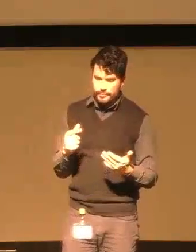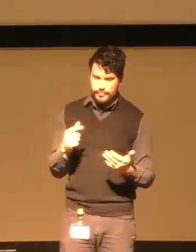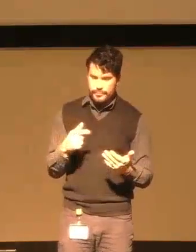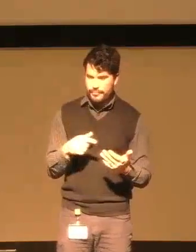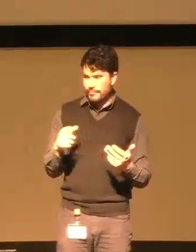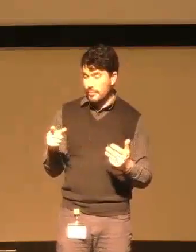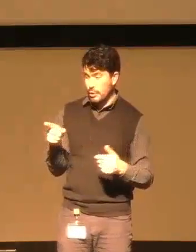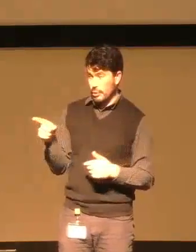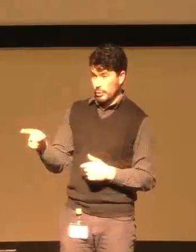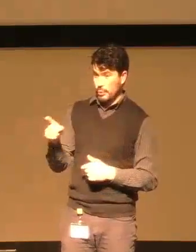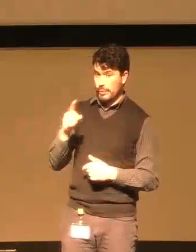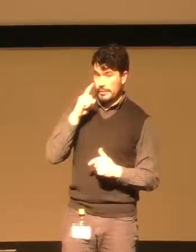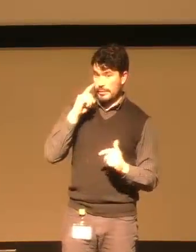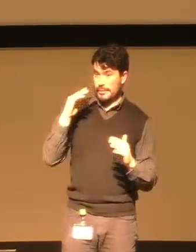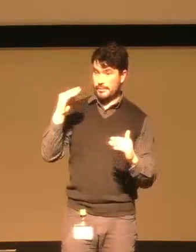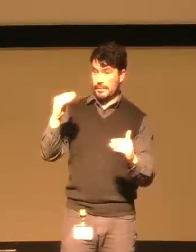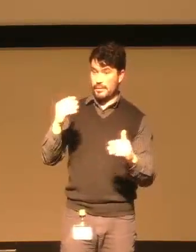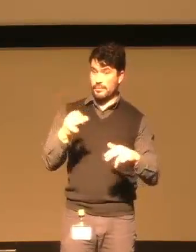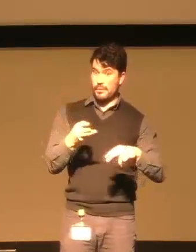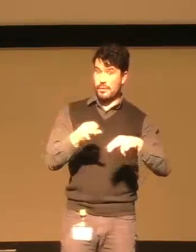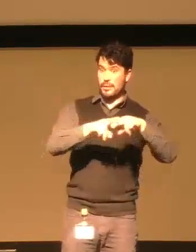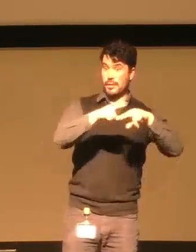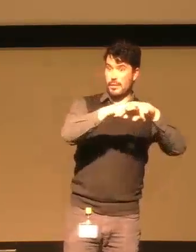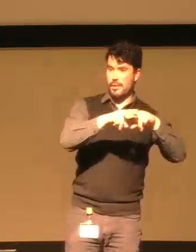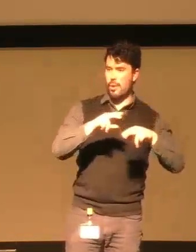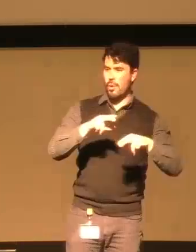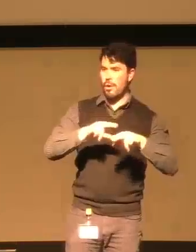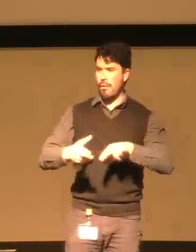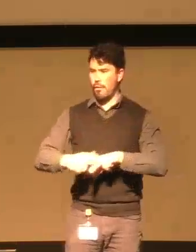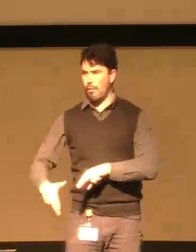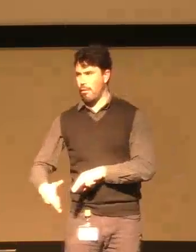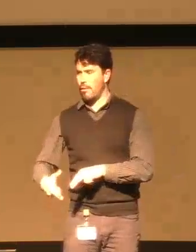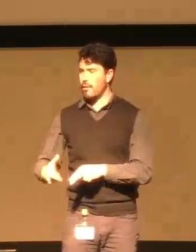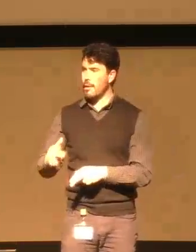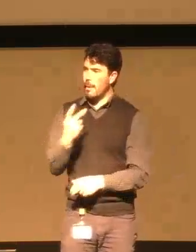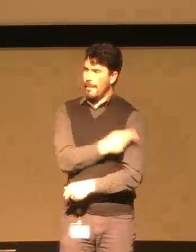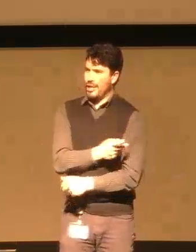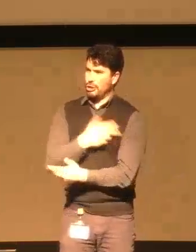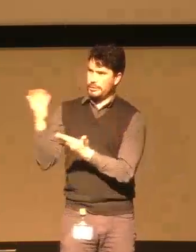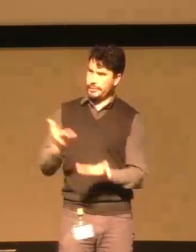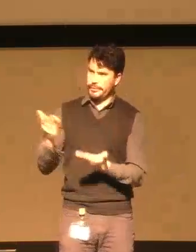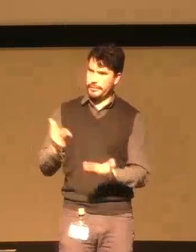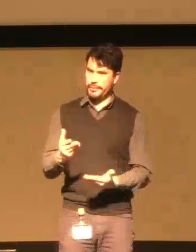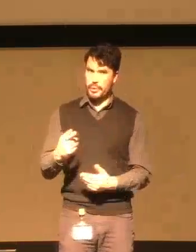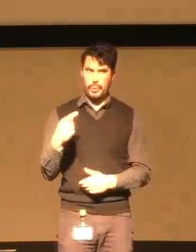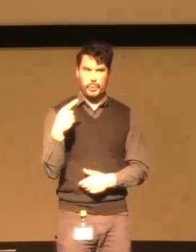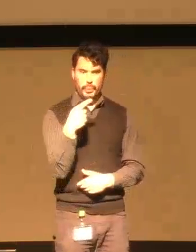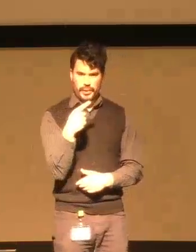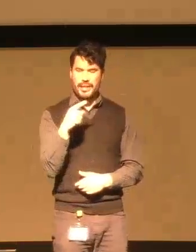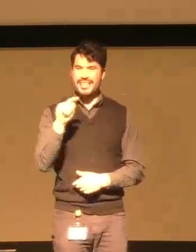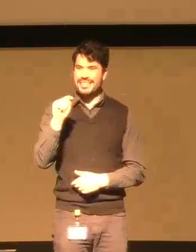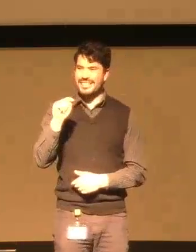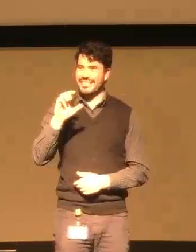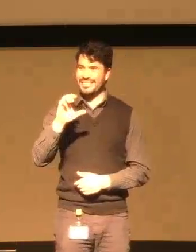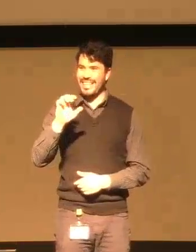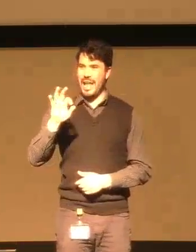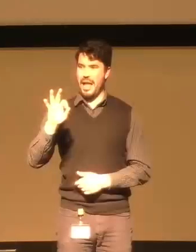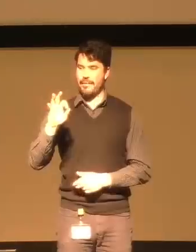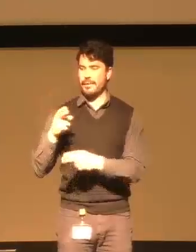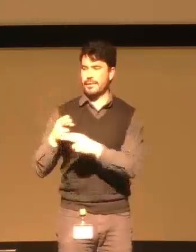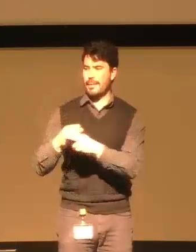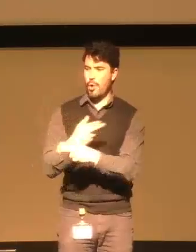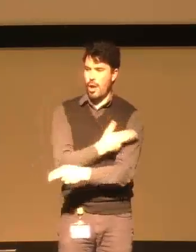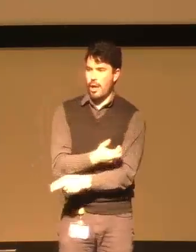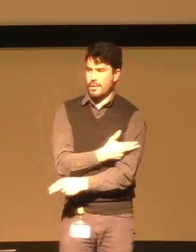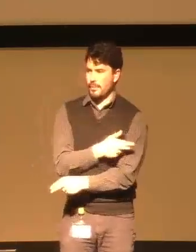Do you anticipate an increase or decrease in transfers now that the TCF field hospital in Detroit is accepting patients? And we talked